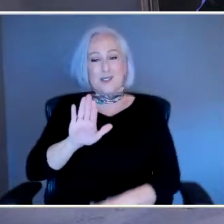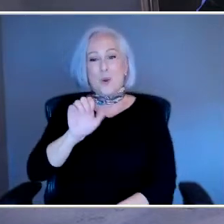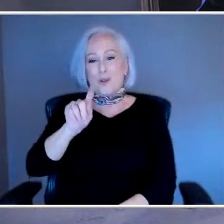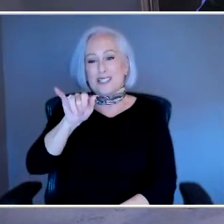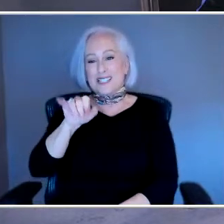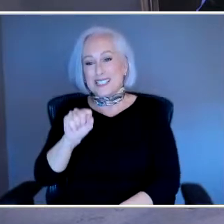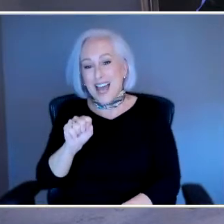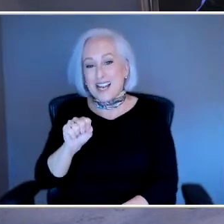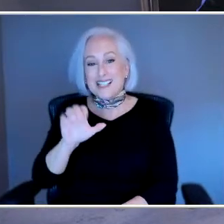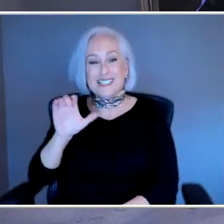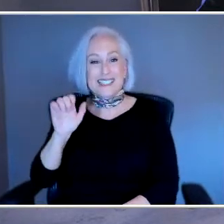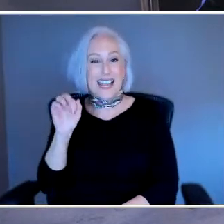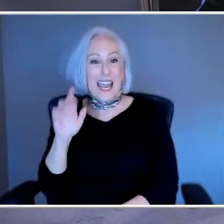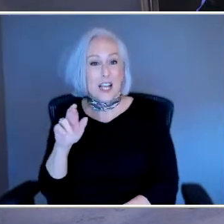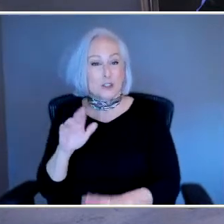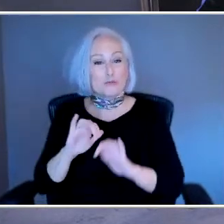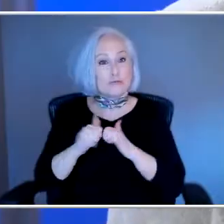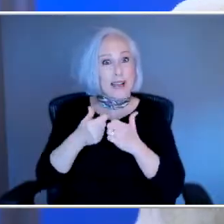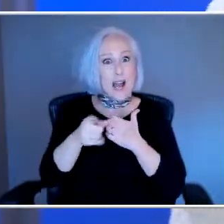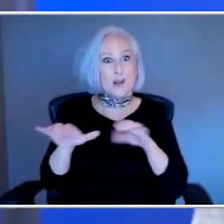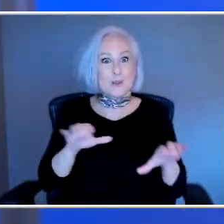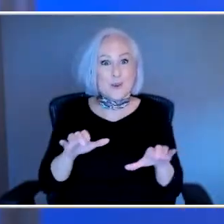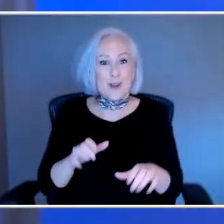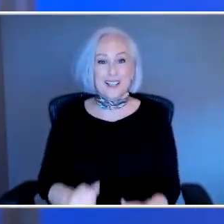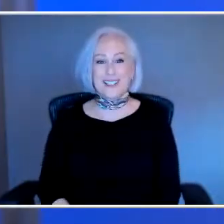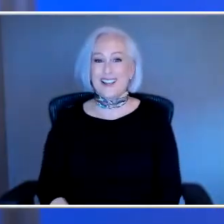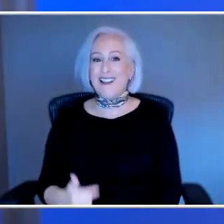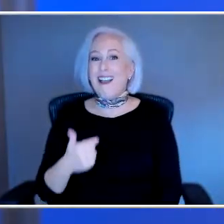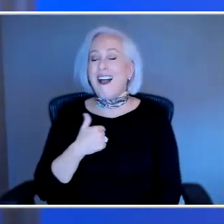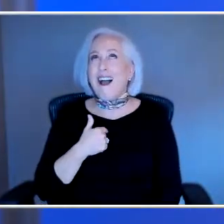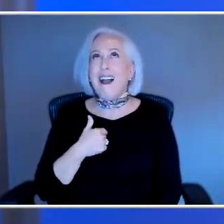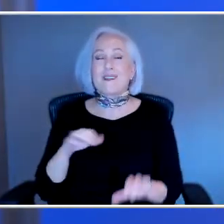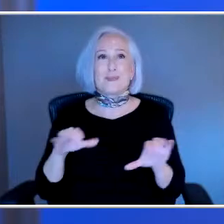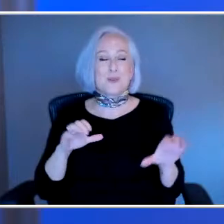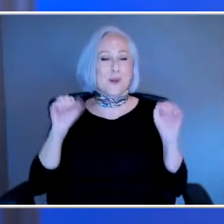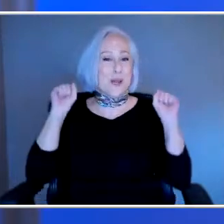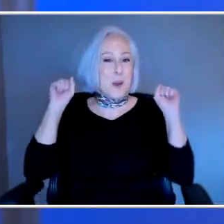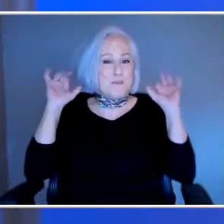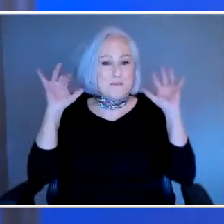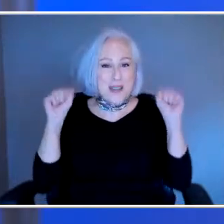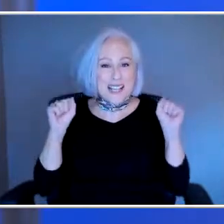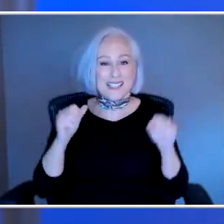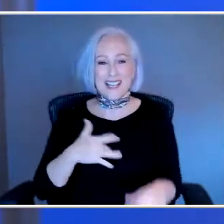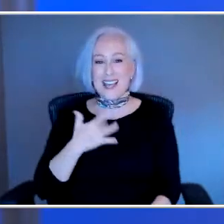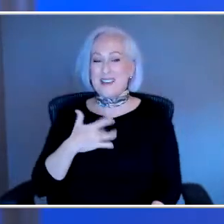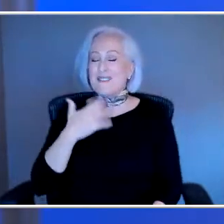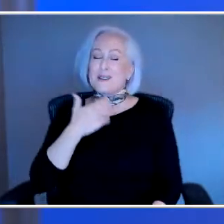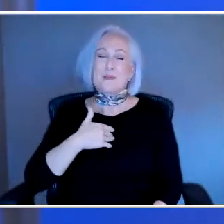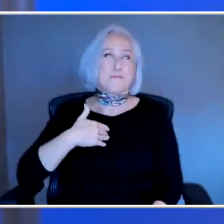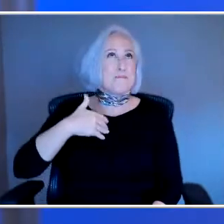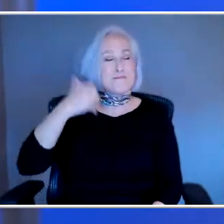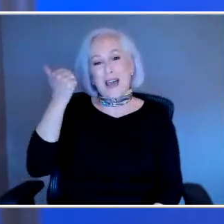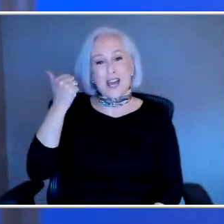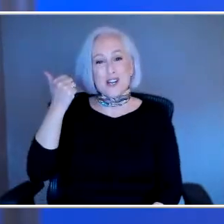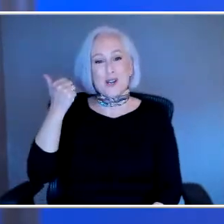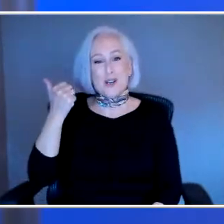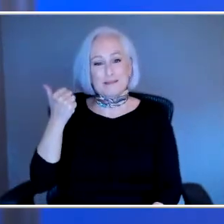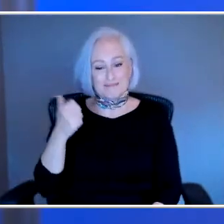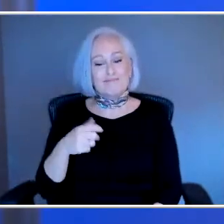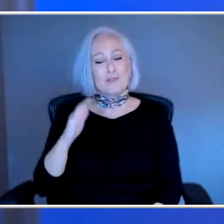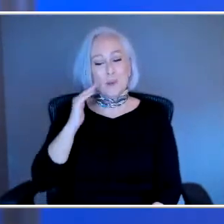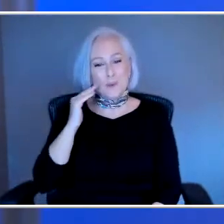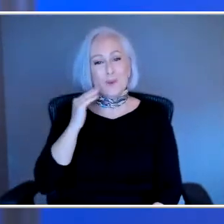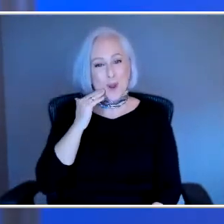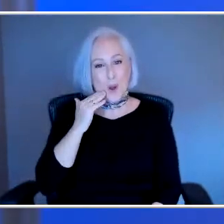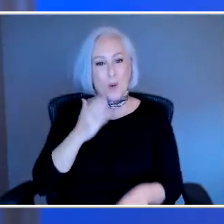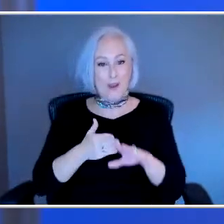you're doing today. I am doing amazing today. I'm feeling so much better. It's a road to recovery after you go through